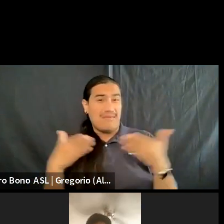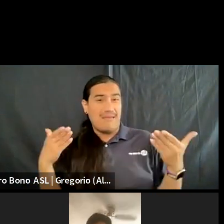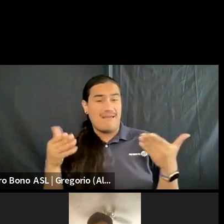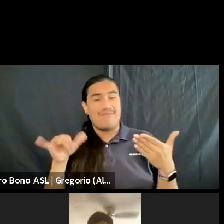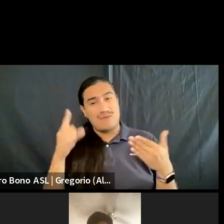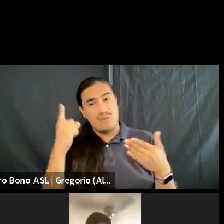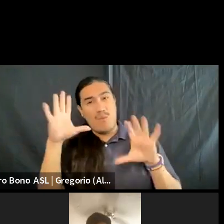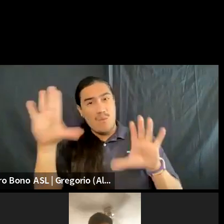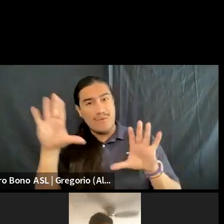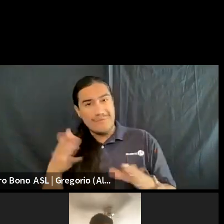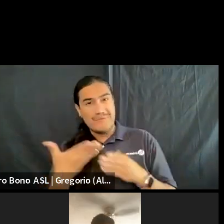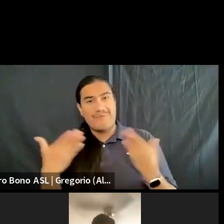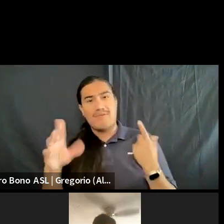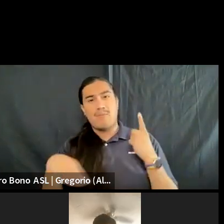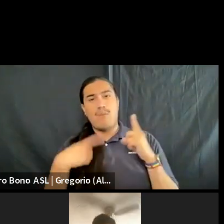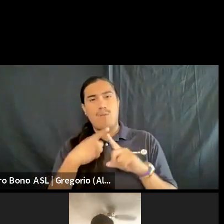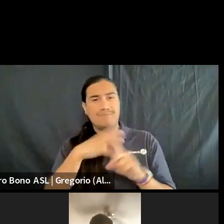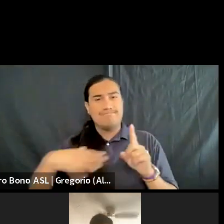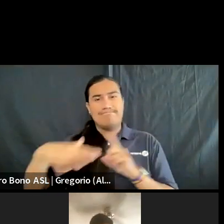wonderful things about setting.